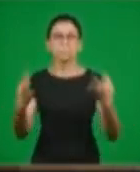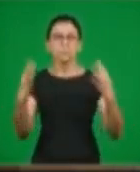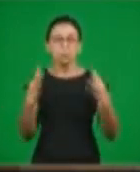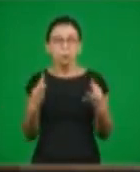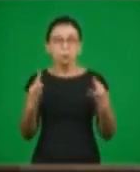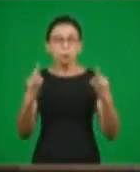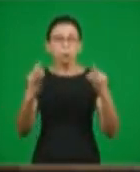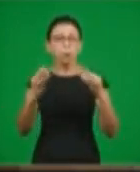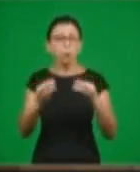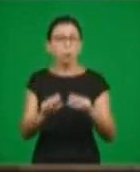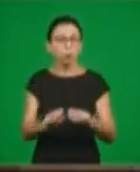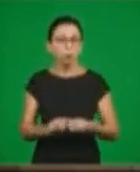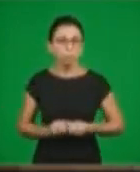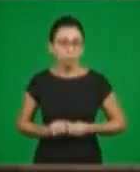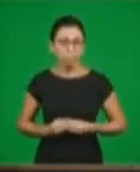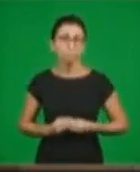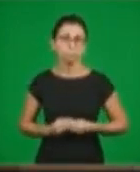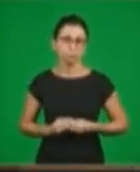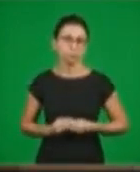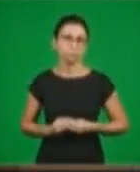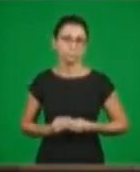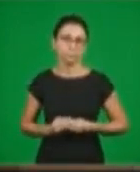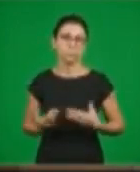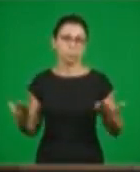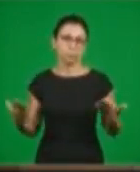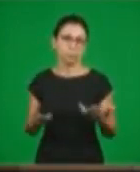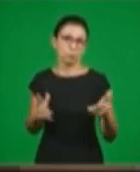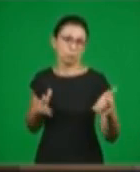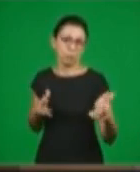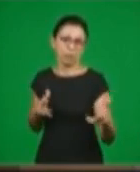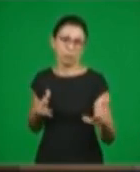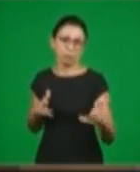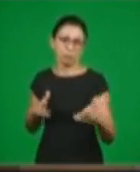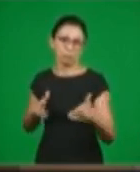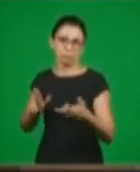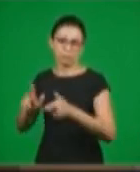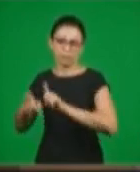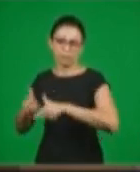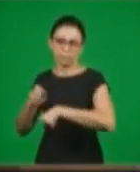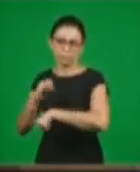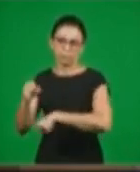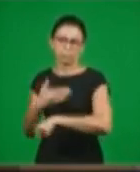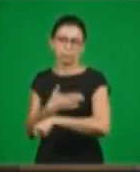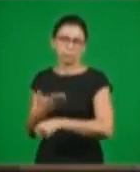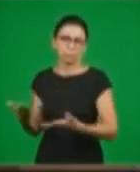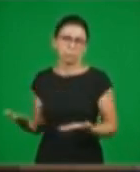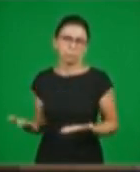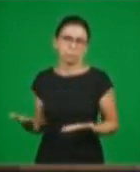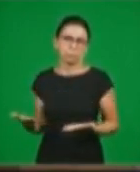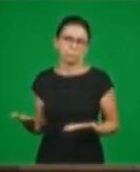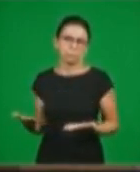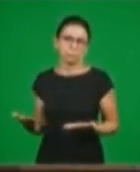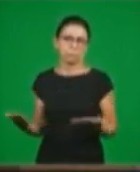He gave us all the benefits, just like he did to Israel. But now, the city was